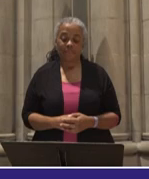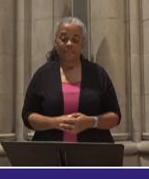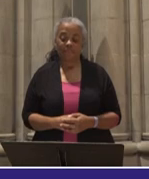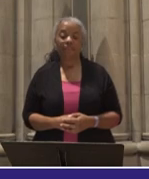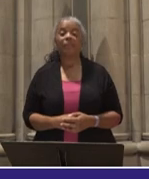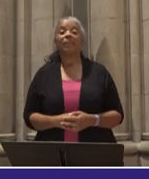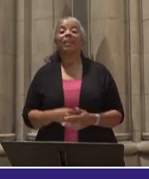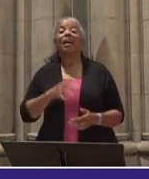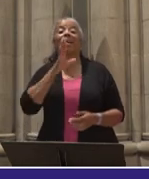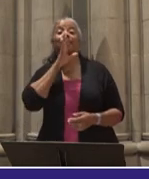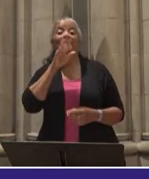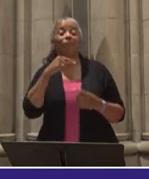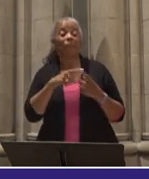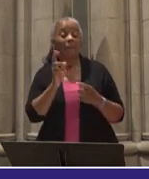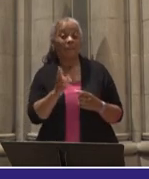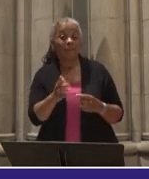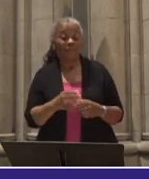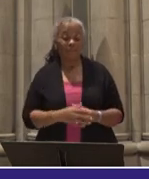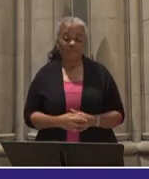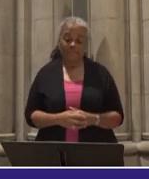And speaking of history,